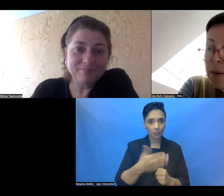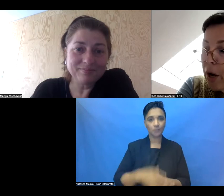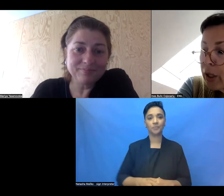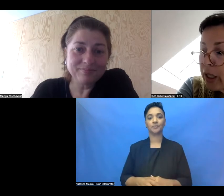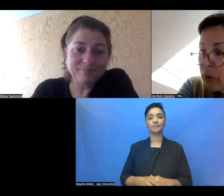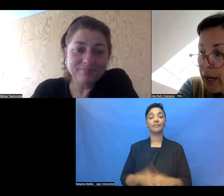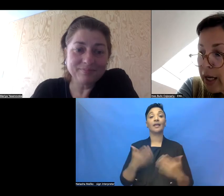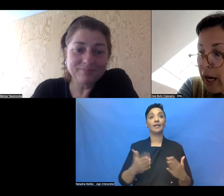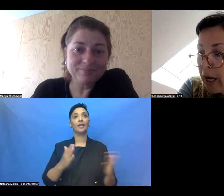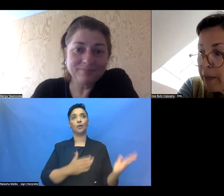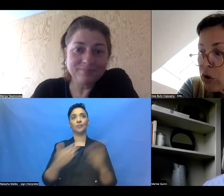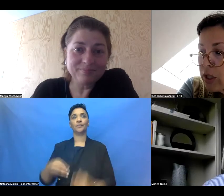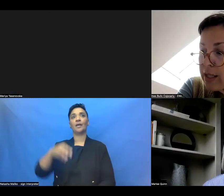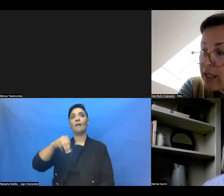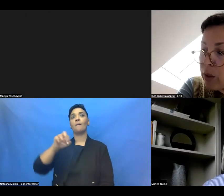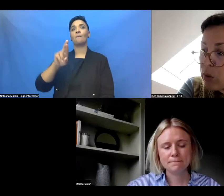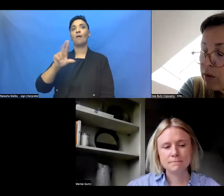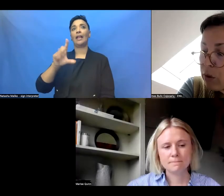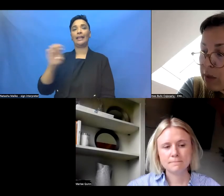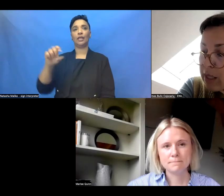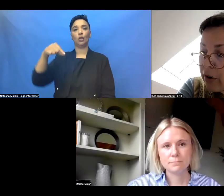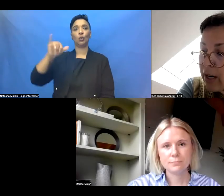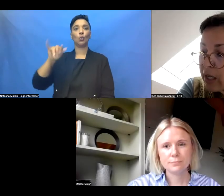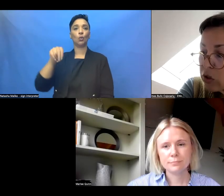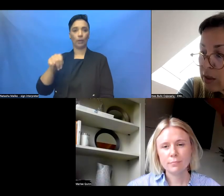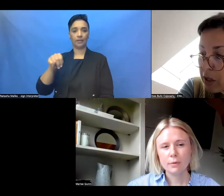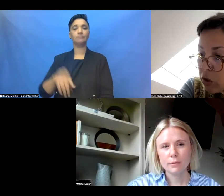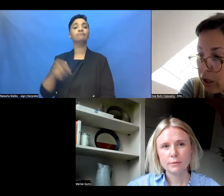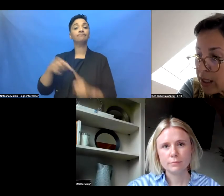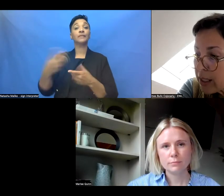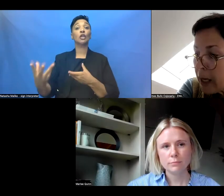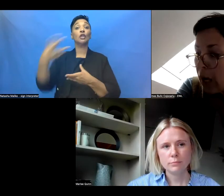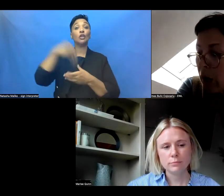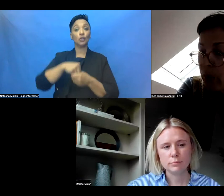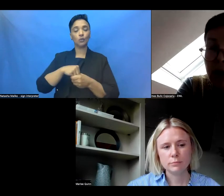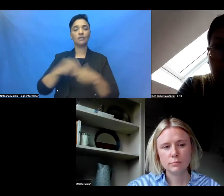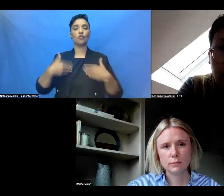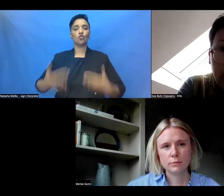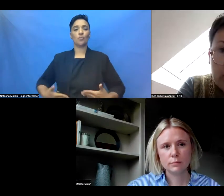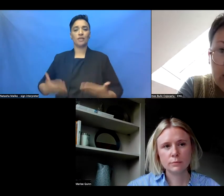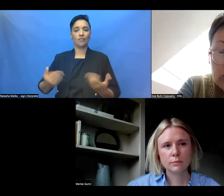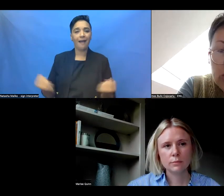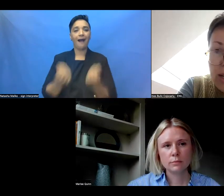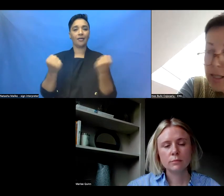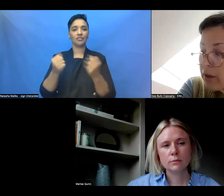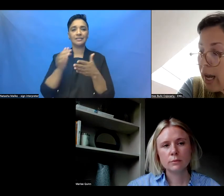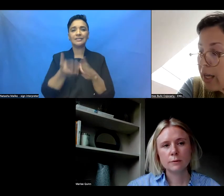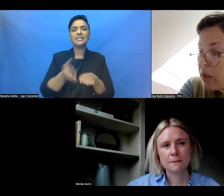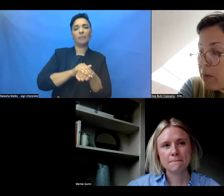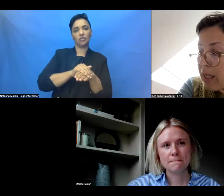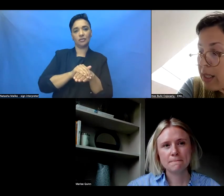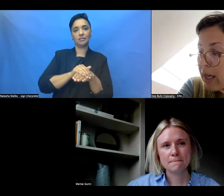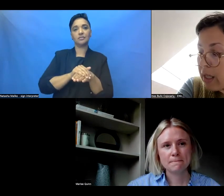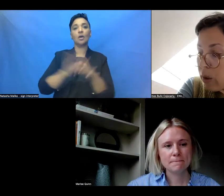in Marley Quinn. She is the Inclusive Humanitarian Action Specialist with the Global Protection Cluster